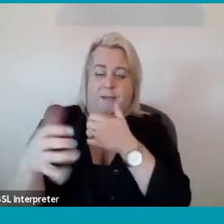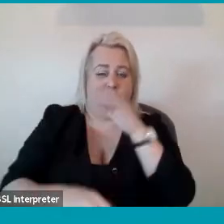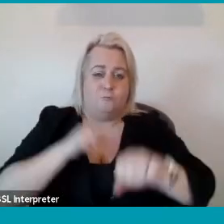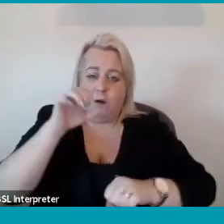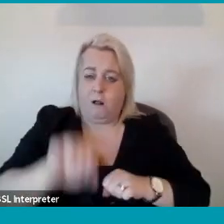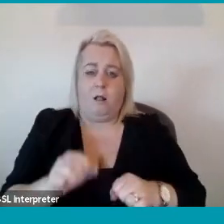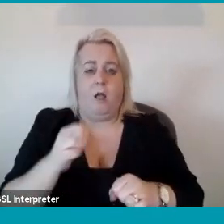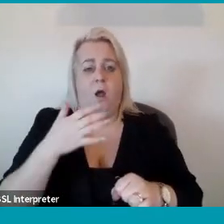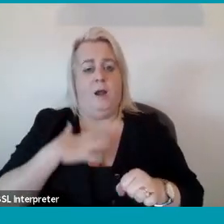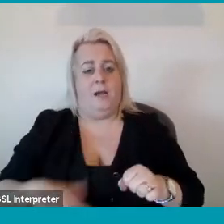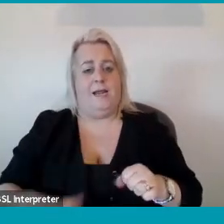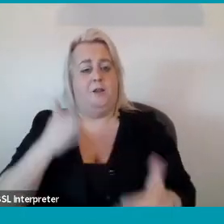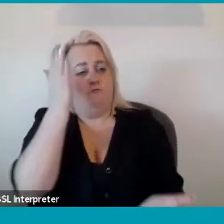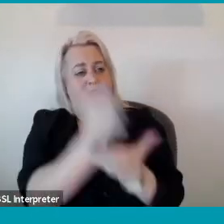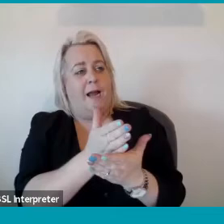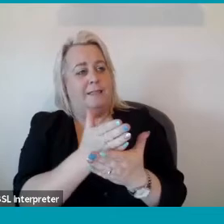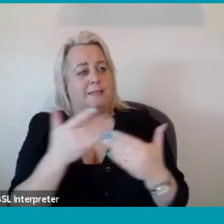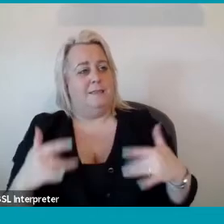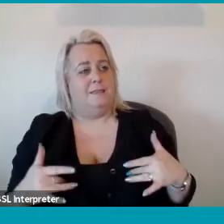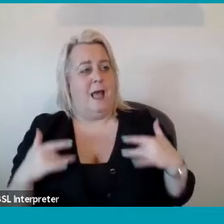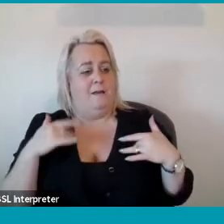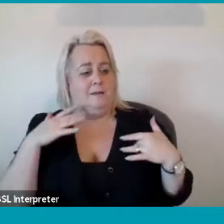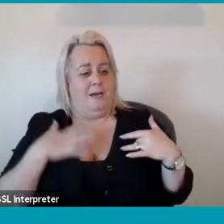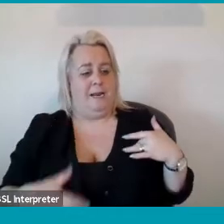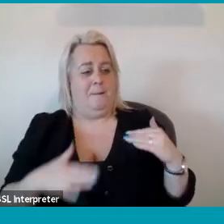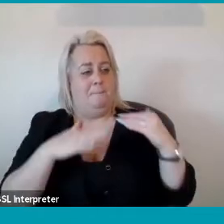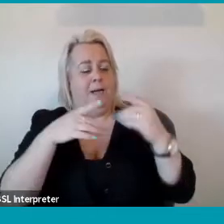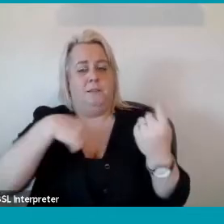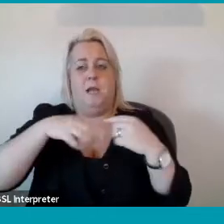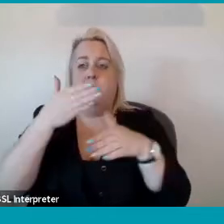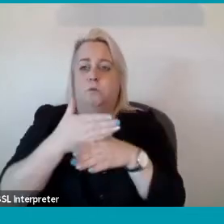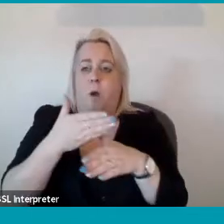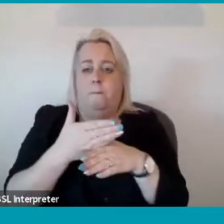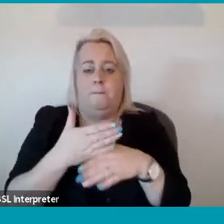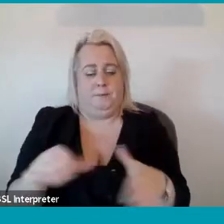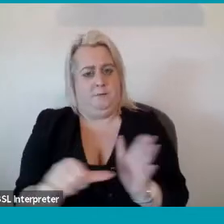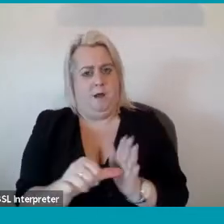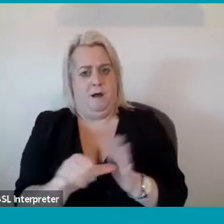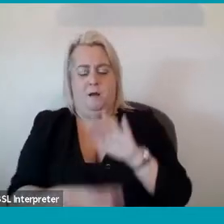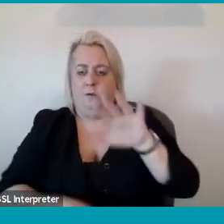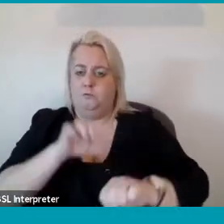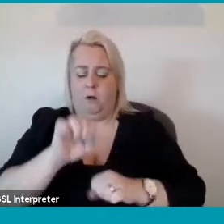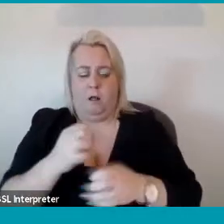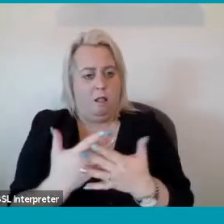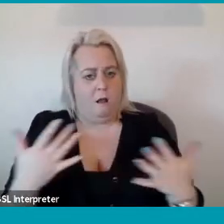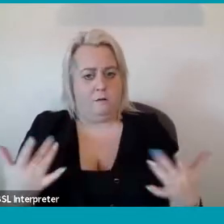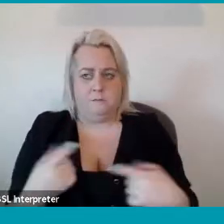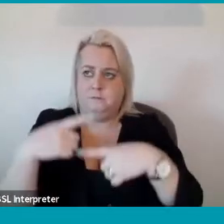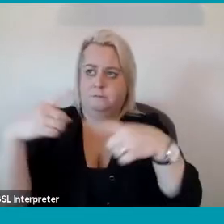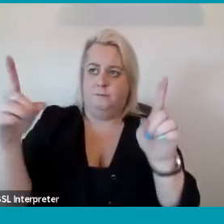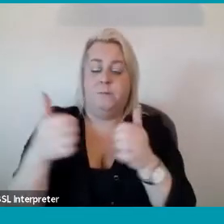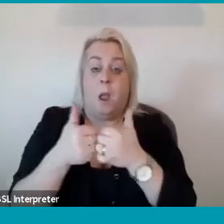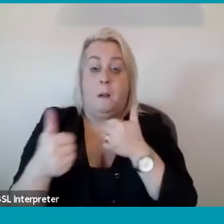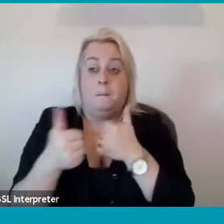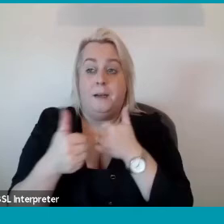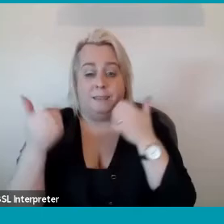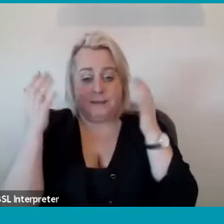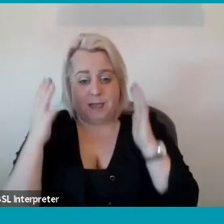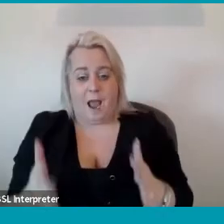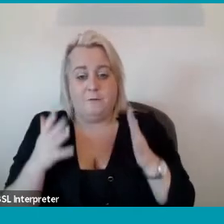There are more jobs around than there are people looking for work. And so what that means is that organisations are having to look in